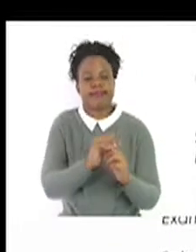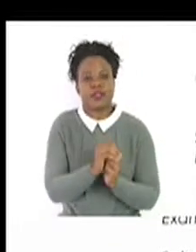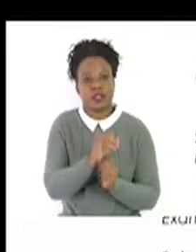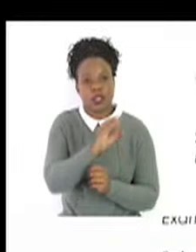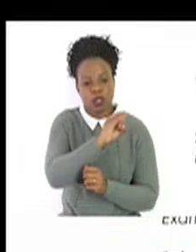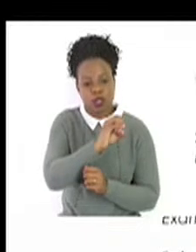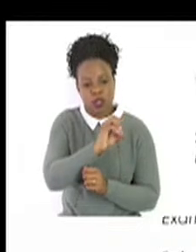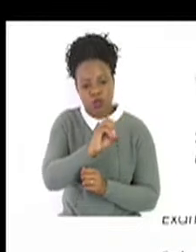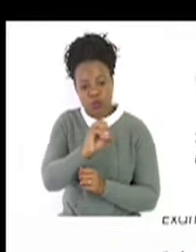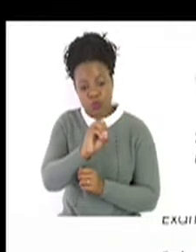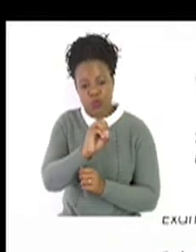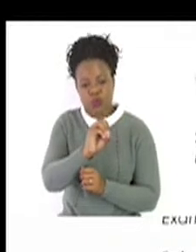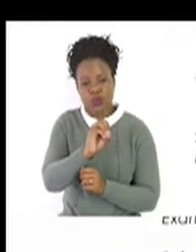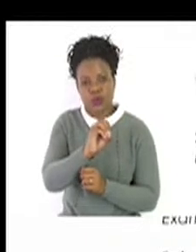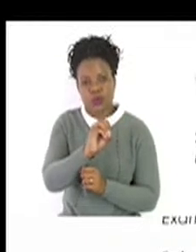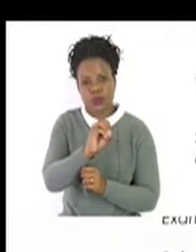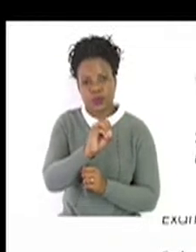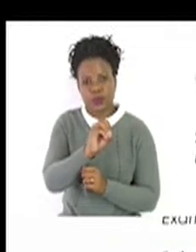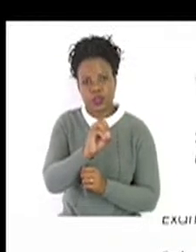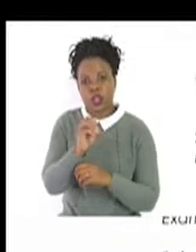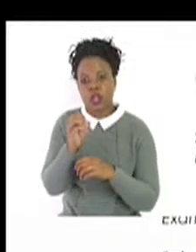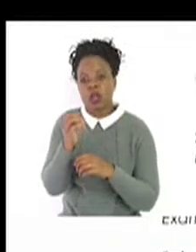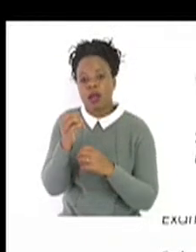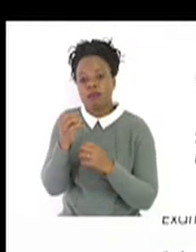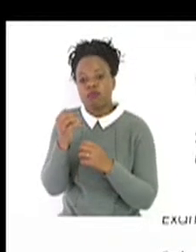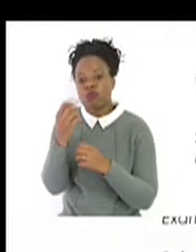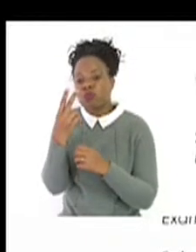Zoo. 2 zoos.